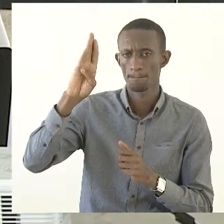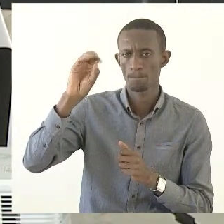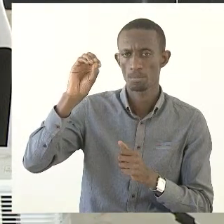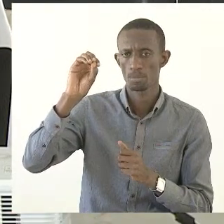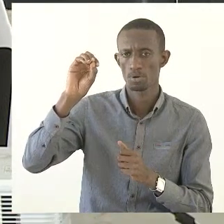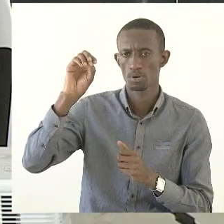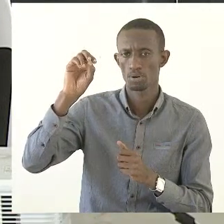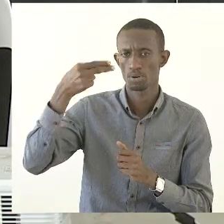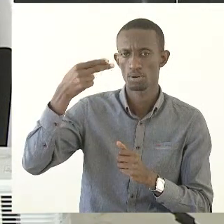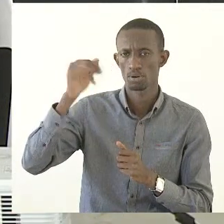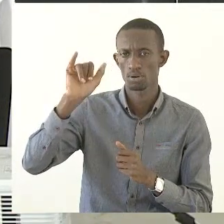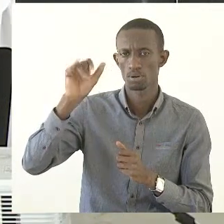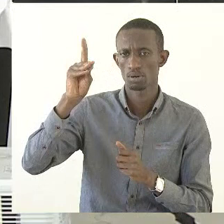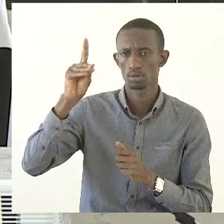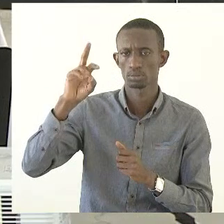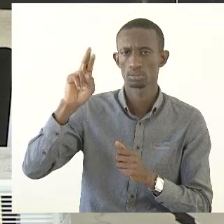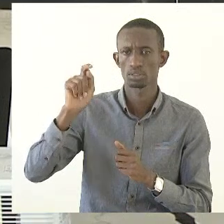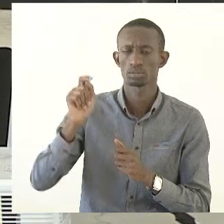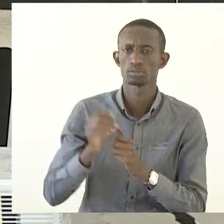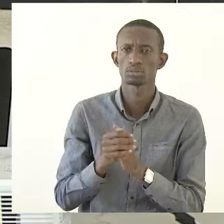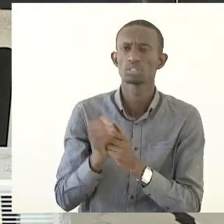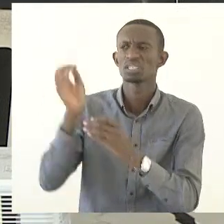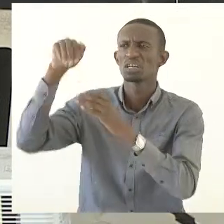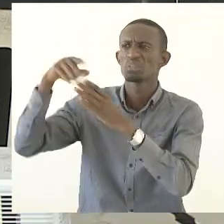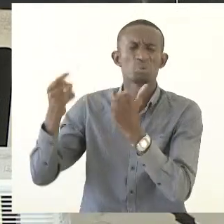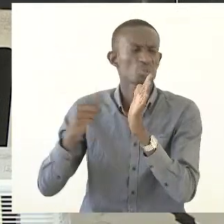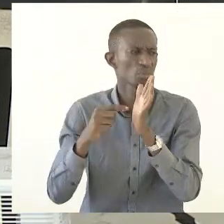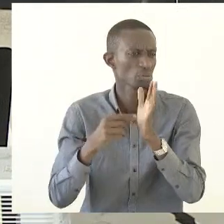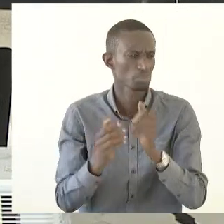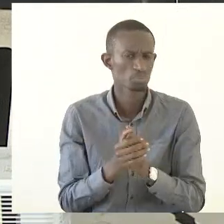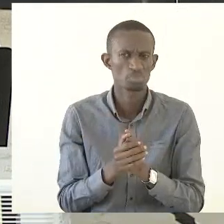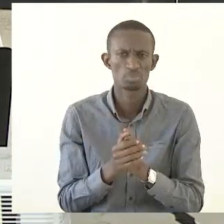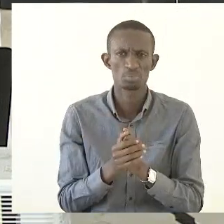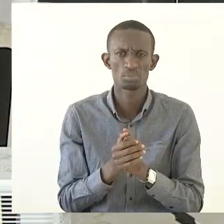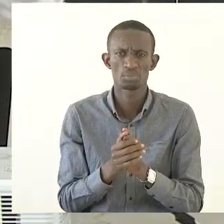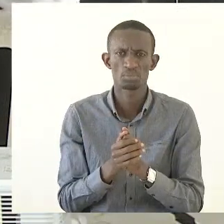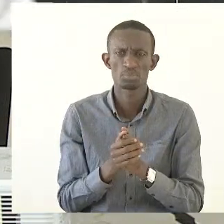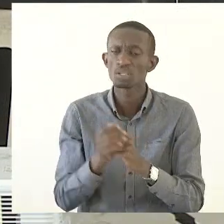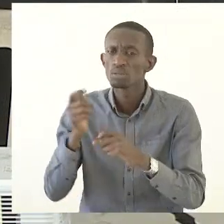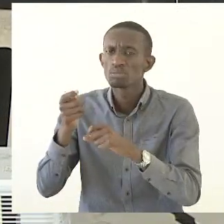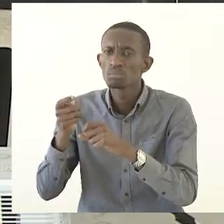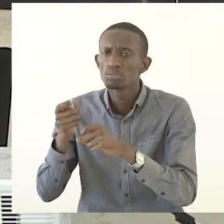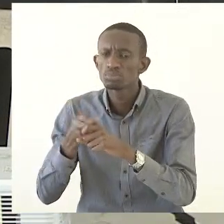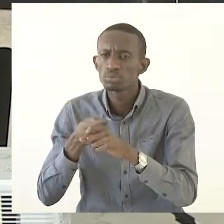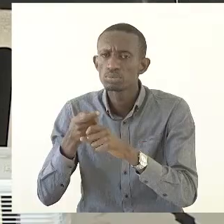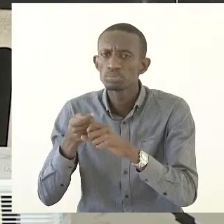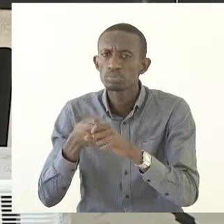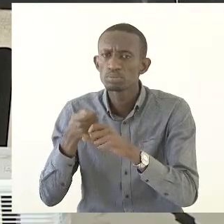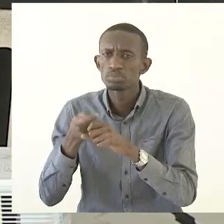potato. We have the cassava. These are some of the examples